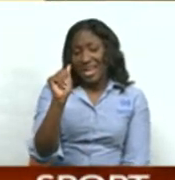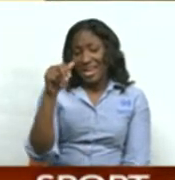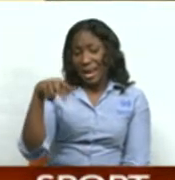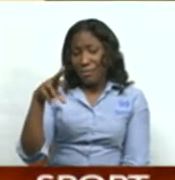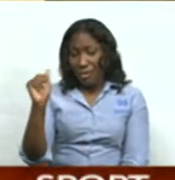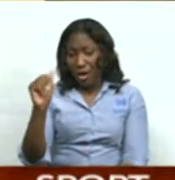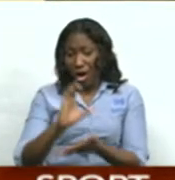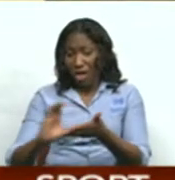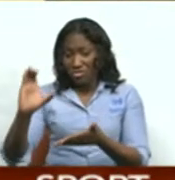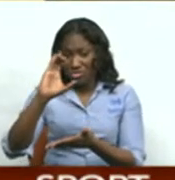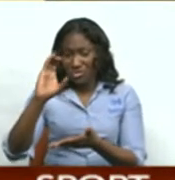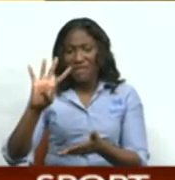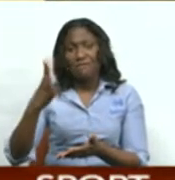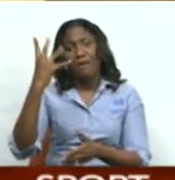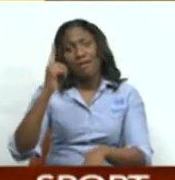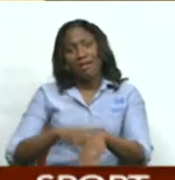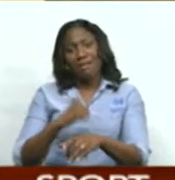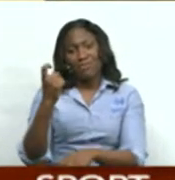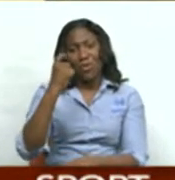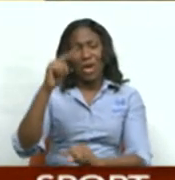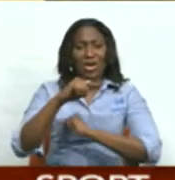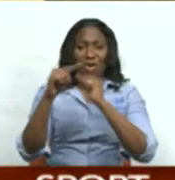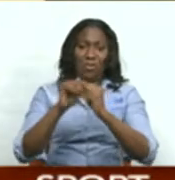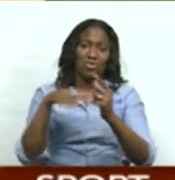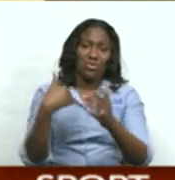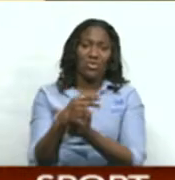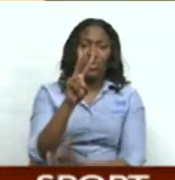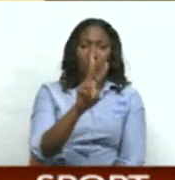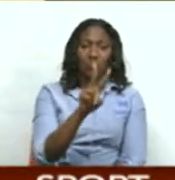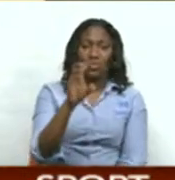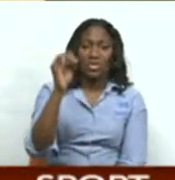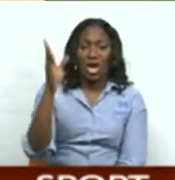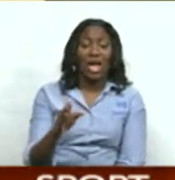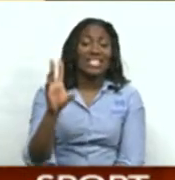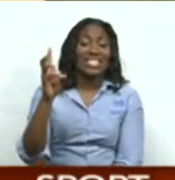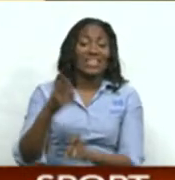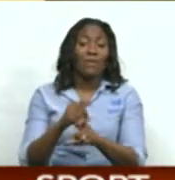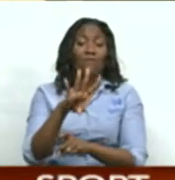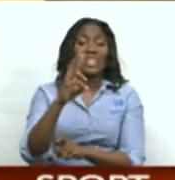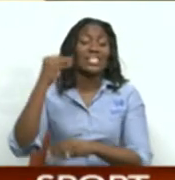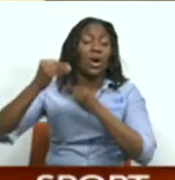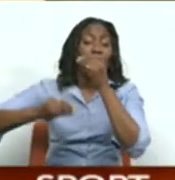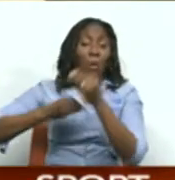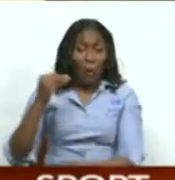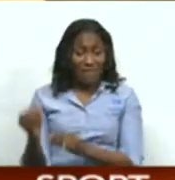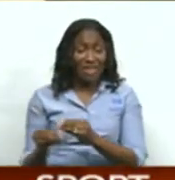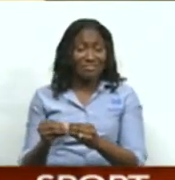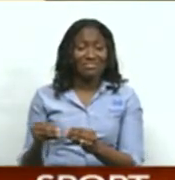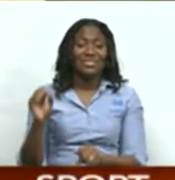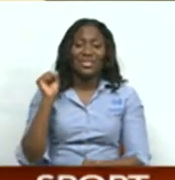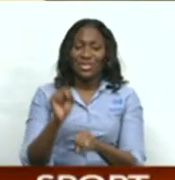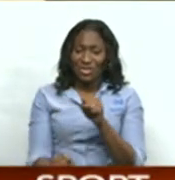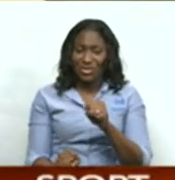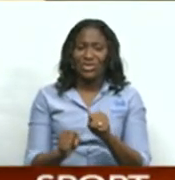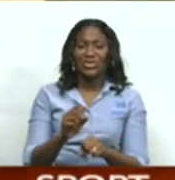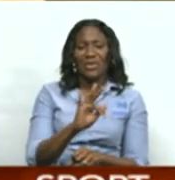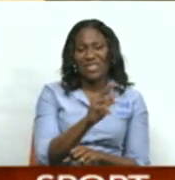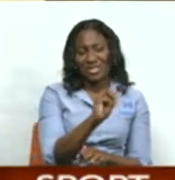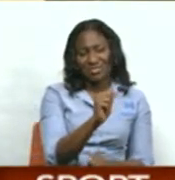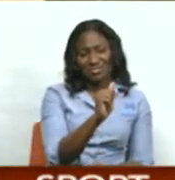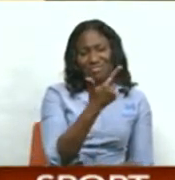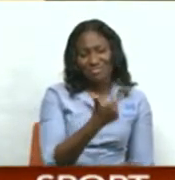record their fourth win of the season when they got to 220-6 in 46 overs to leapfrog Fatima in the